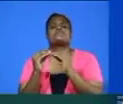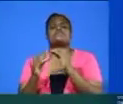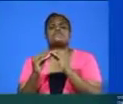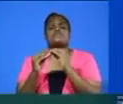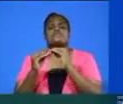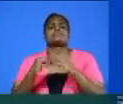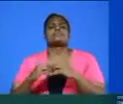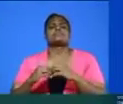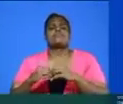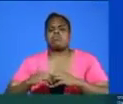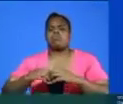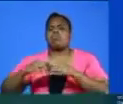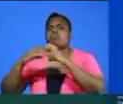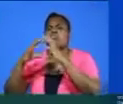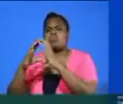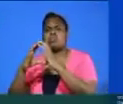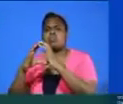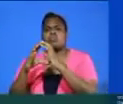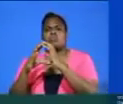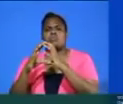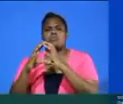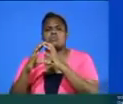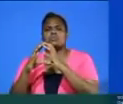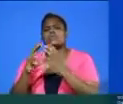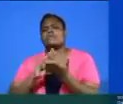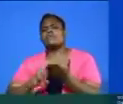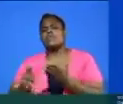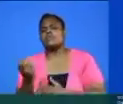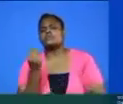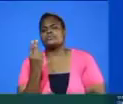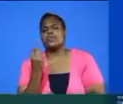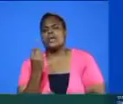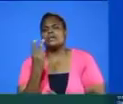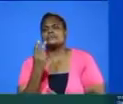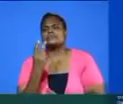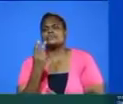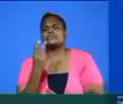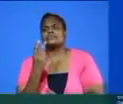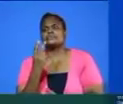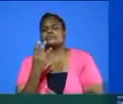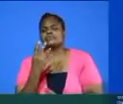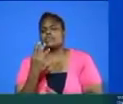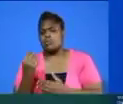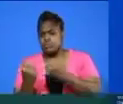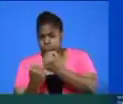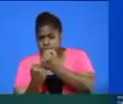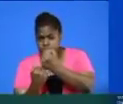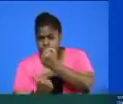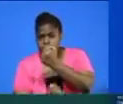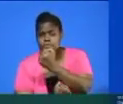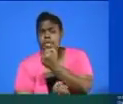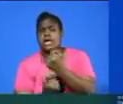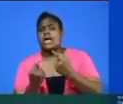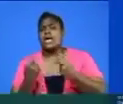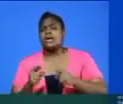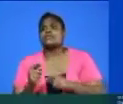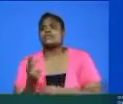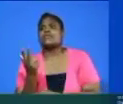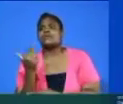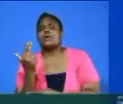of paths to dwell in." That's verse 12. On what basis is that going to be?